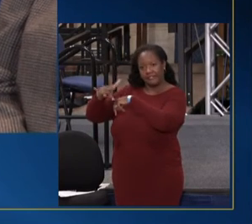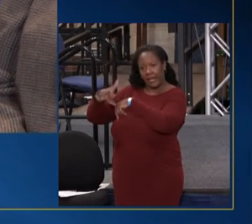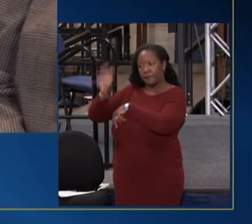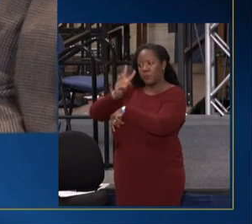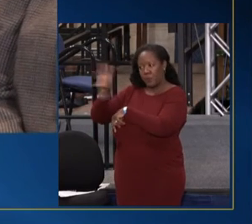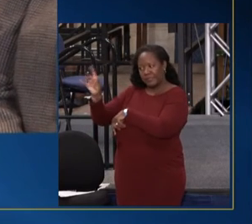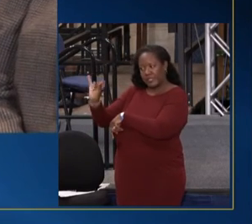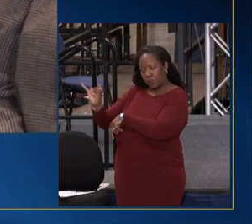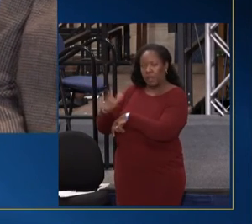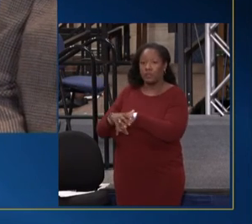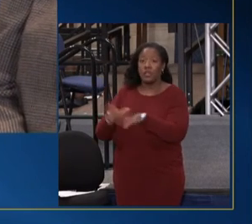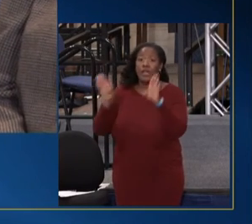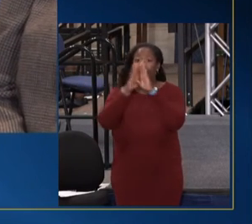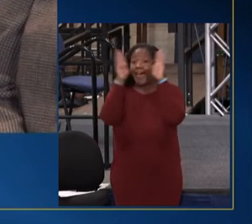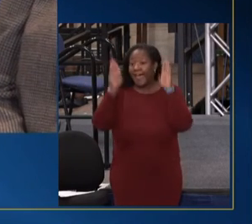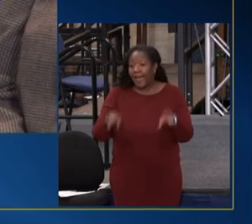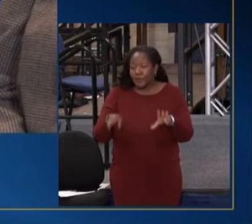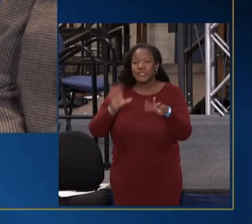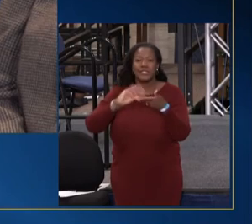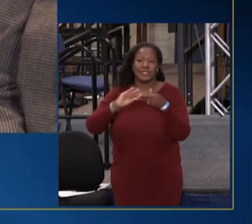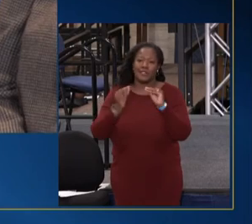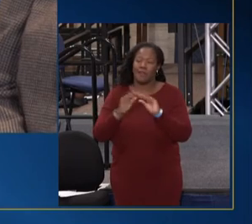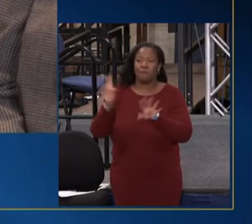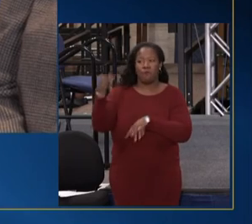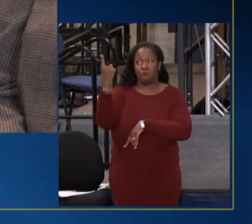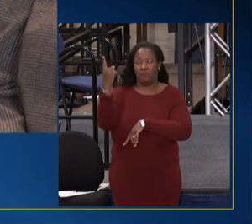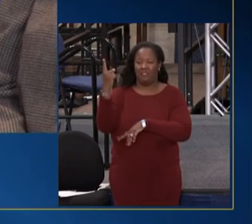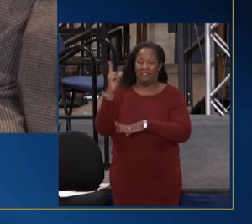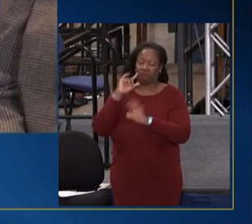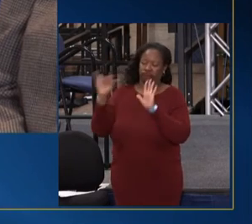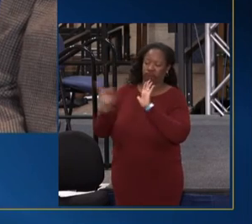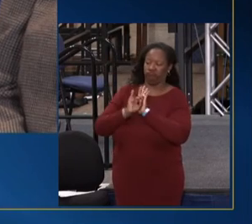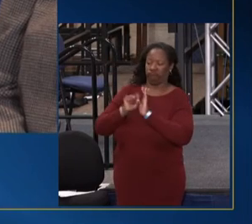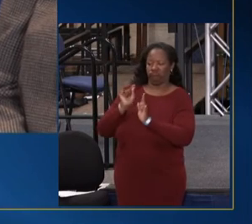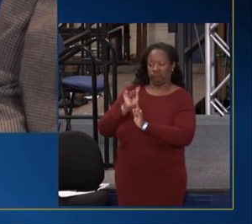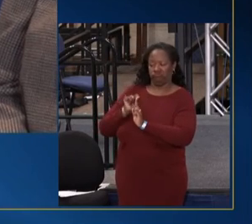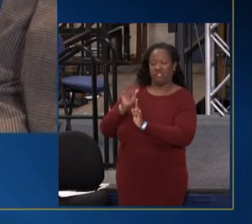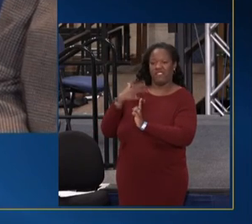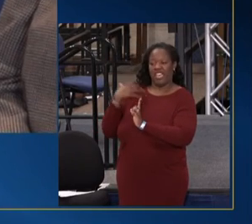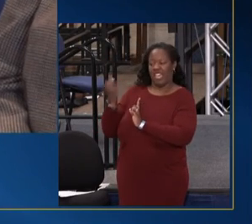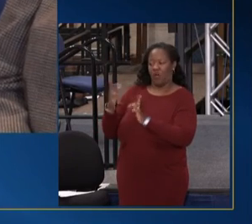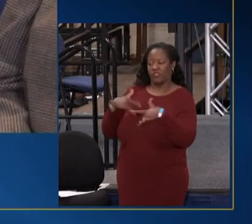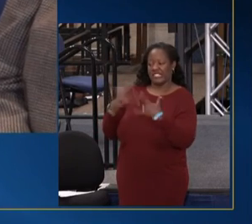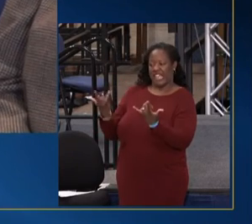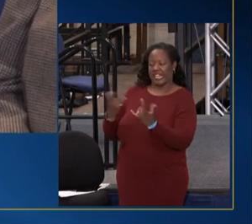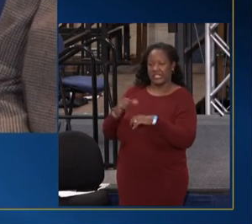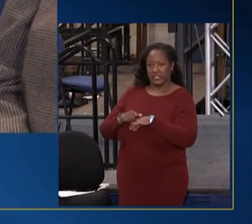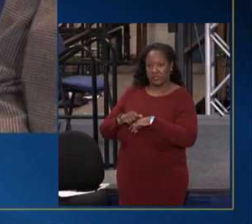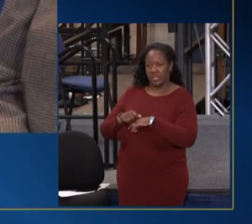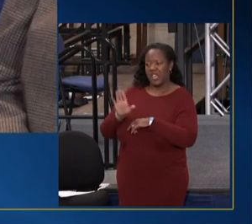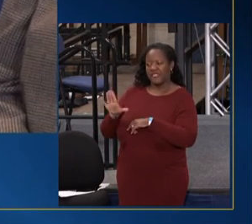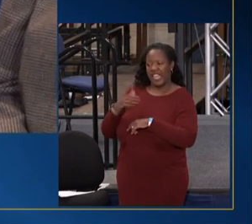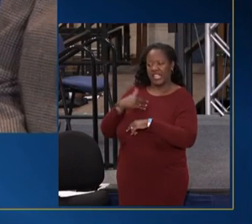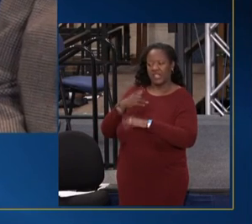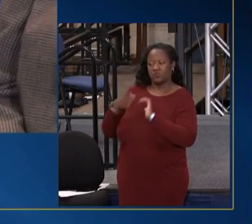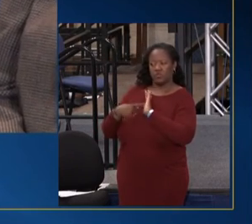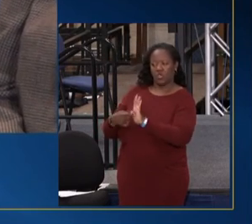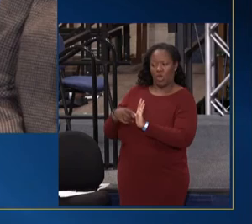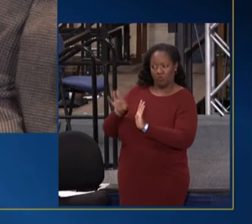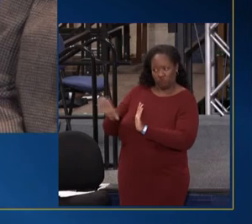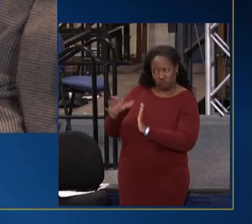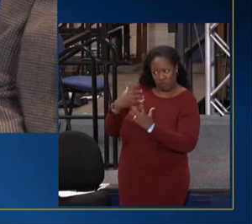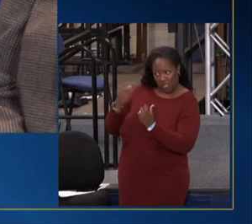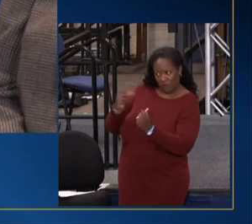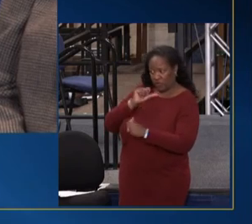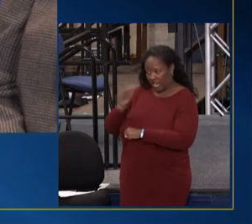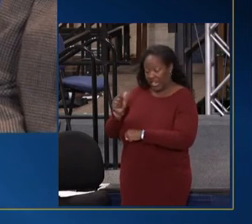well. Housing is the number one indicator of someone's health status and an influencer of their health status. So those